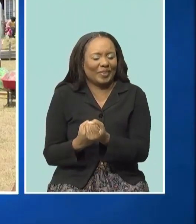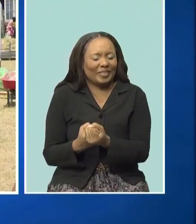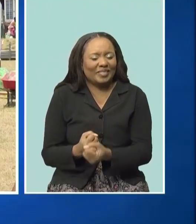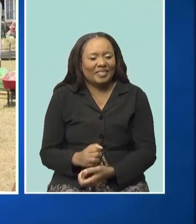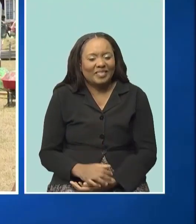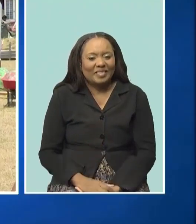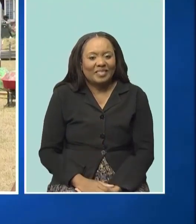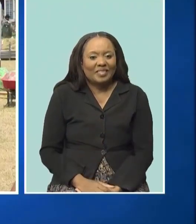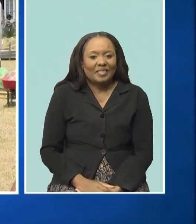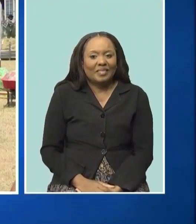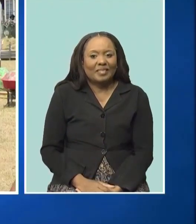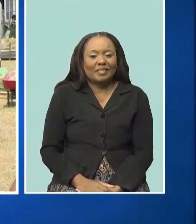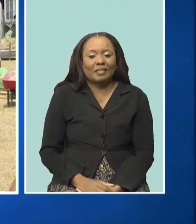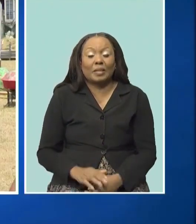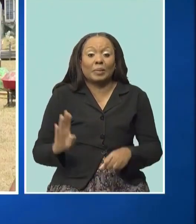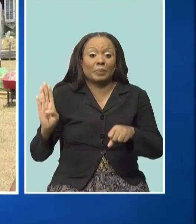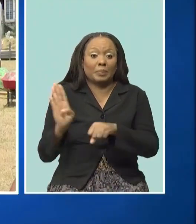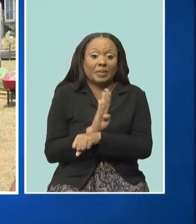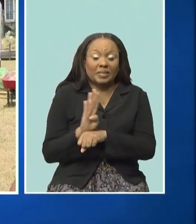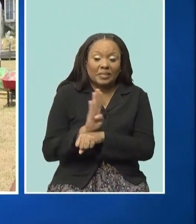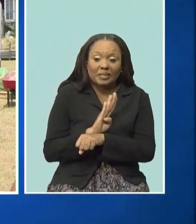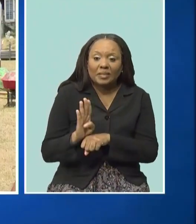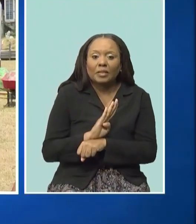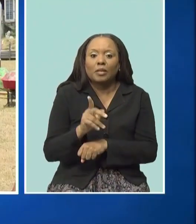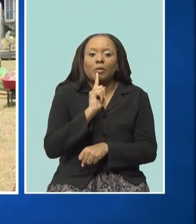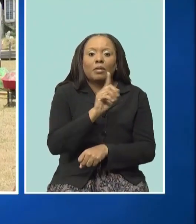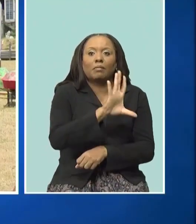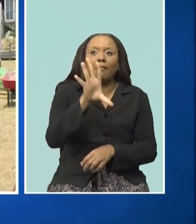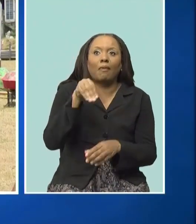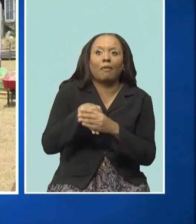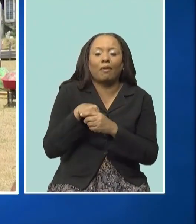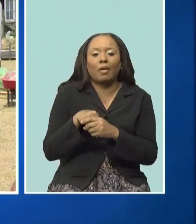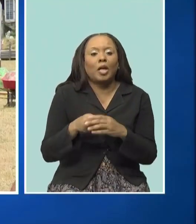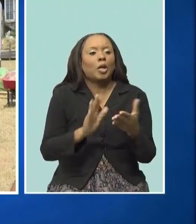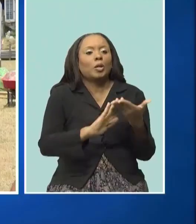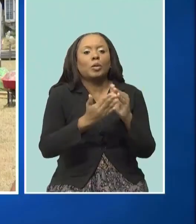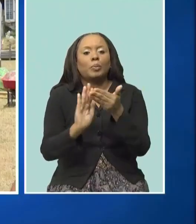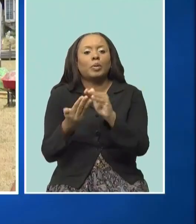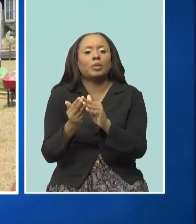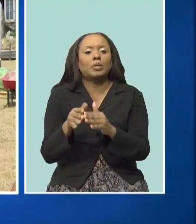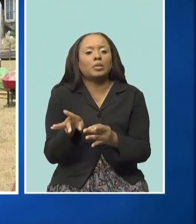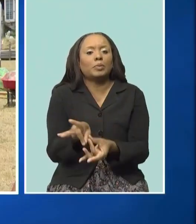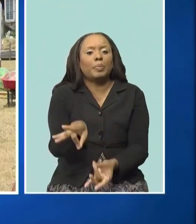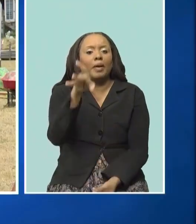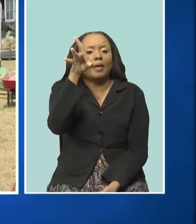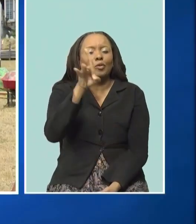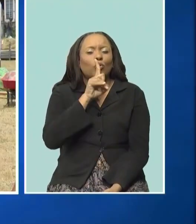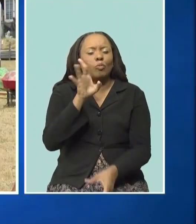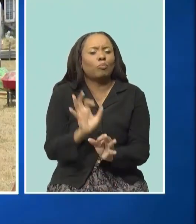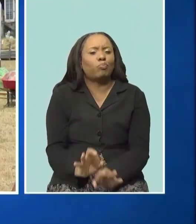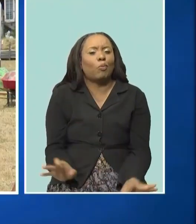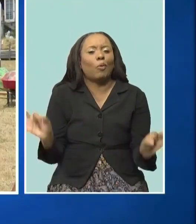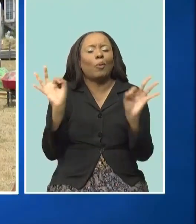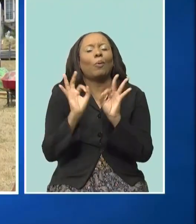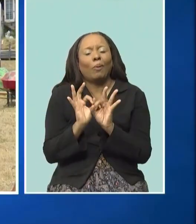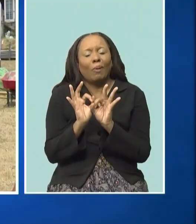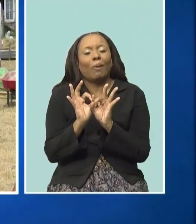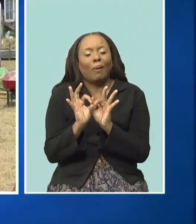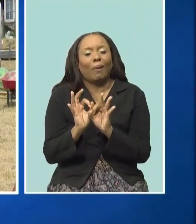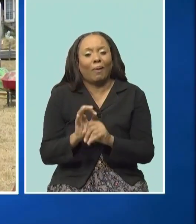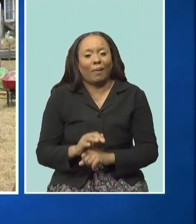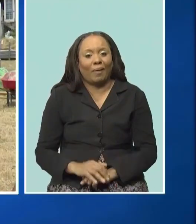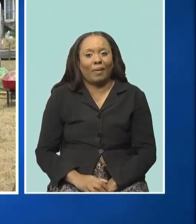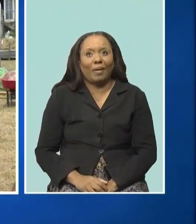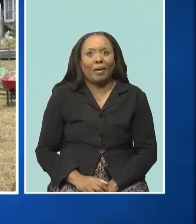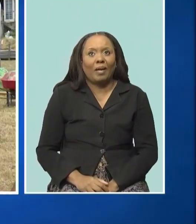see businesses from the community getting involved in these events, because community spirit is very important, and you have